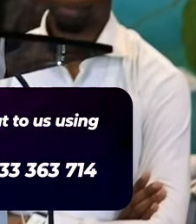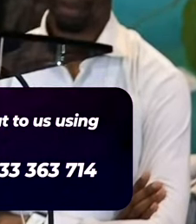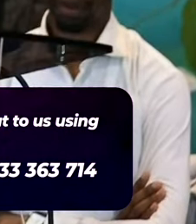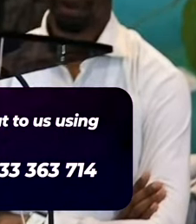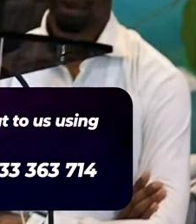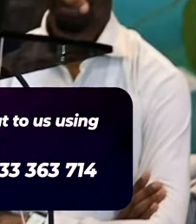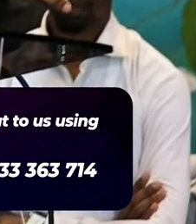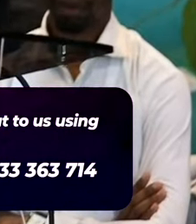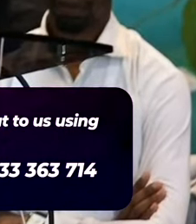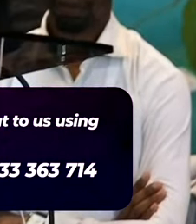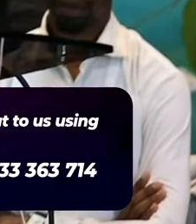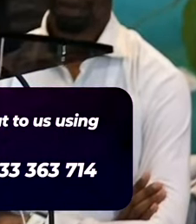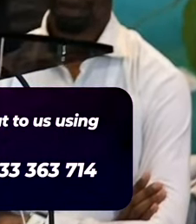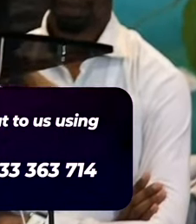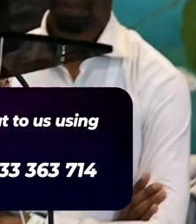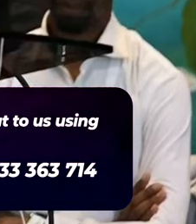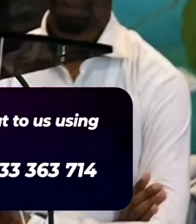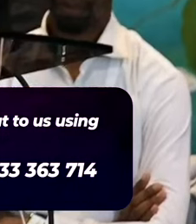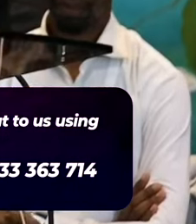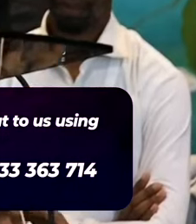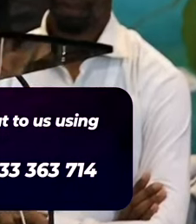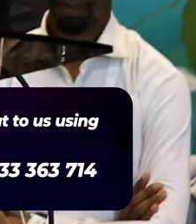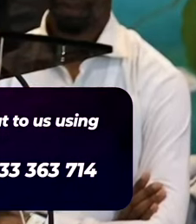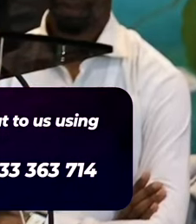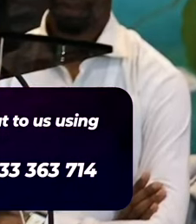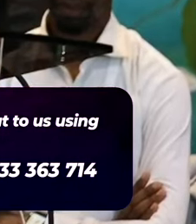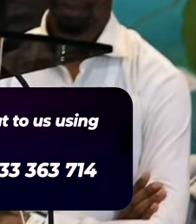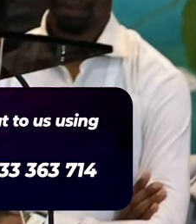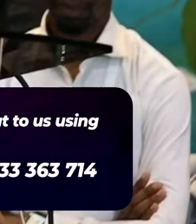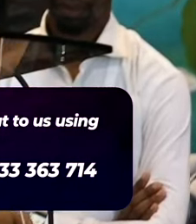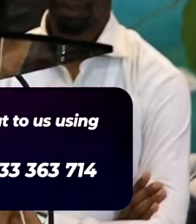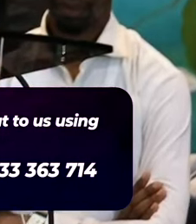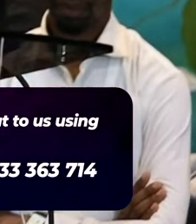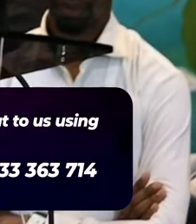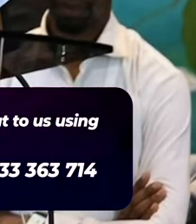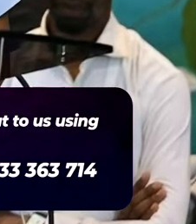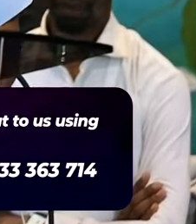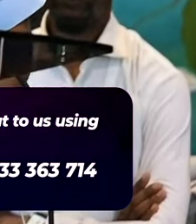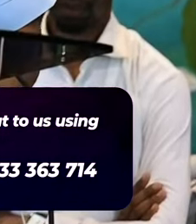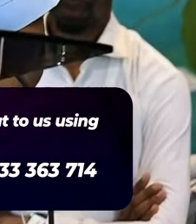we pray for all these ones on the altar and those joining online.